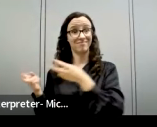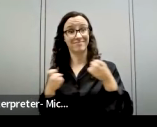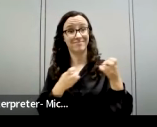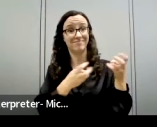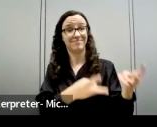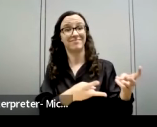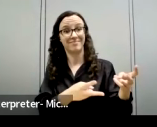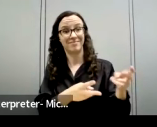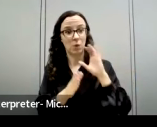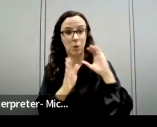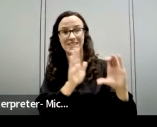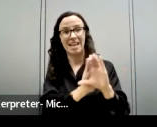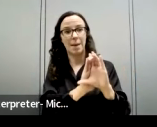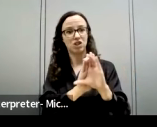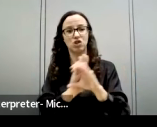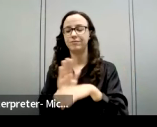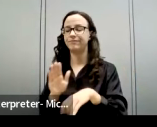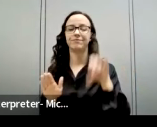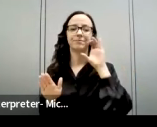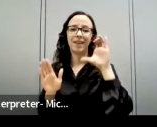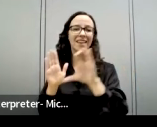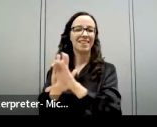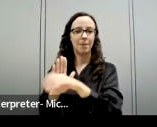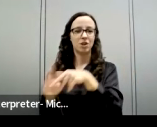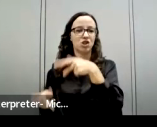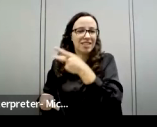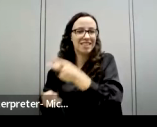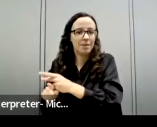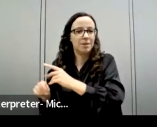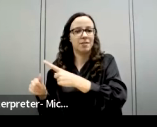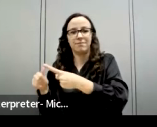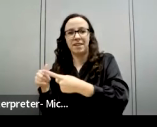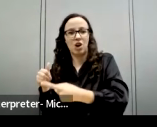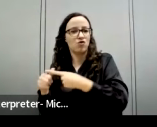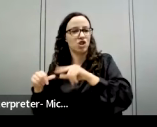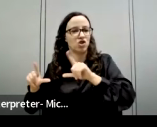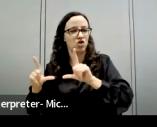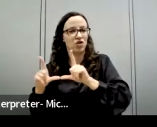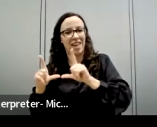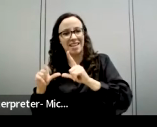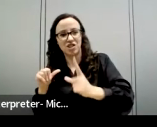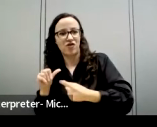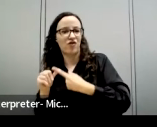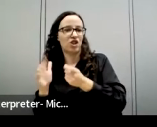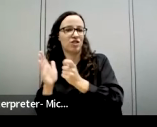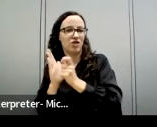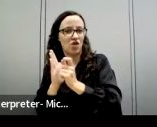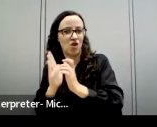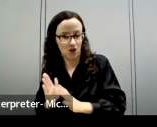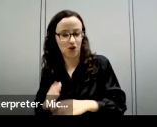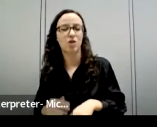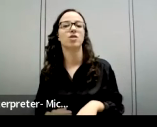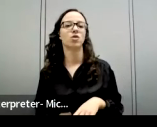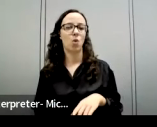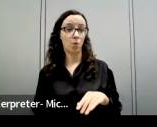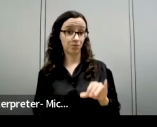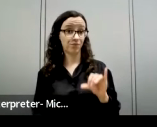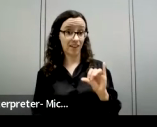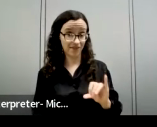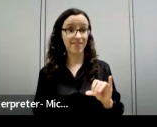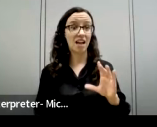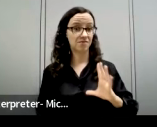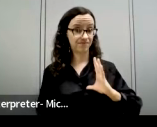that image always has the license of its original author, right? It's always going to be there. So that would be okay. You would